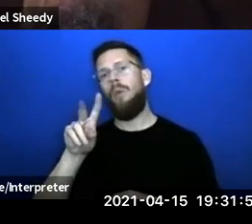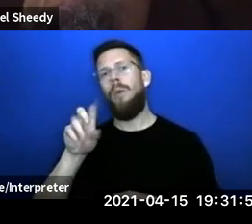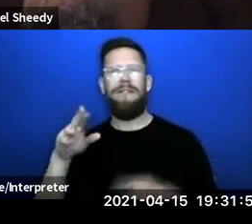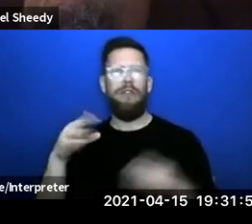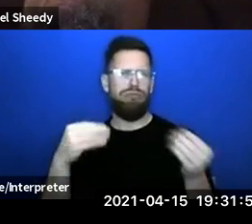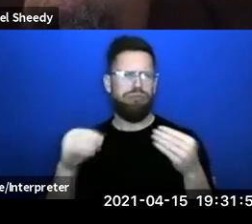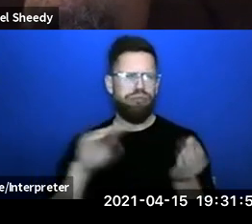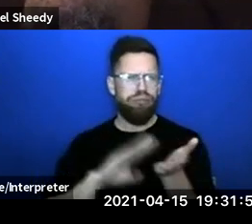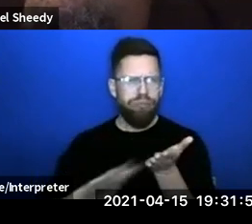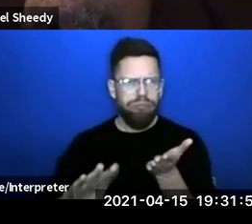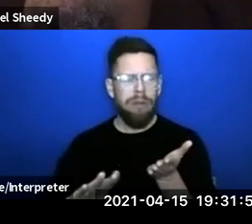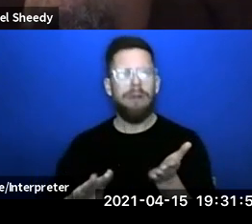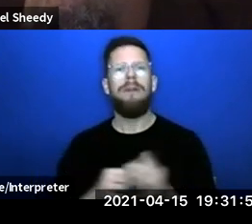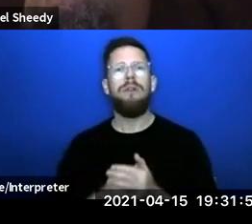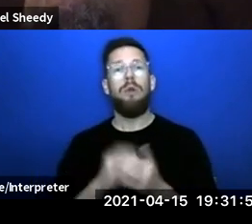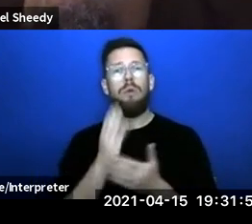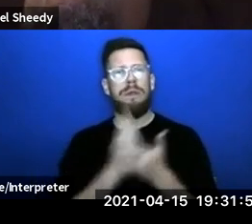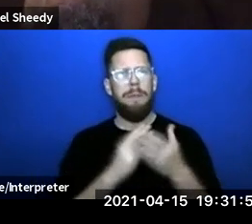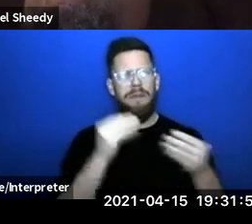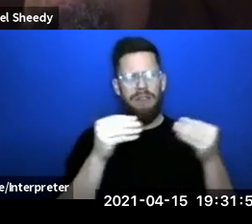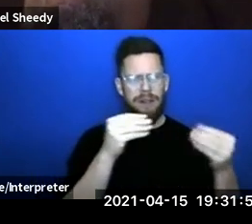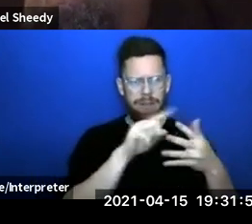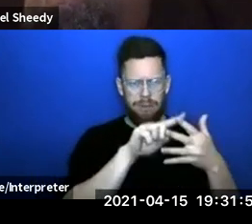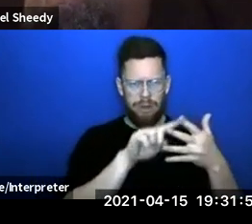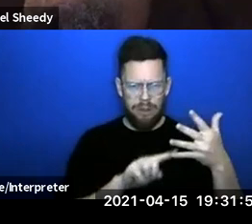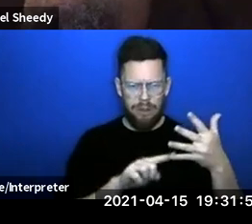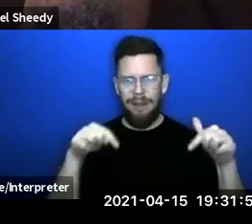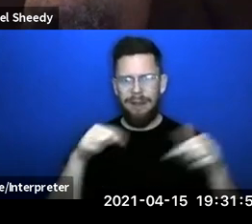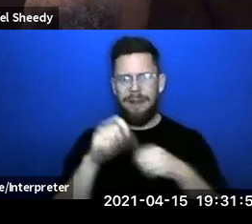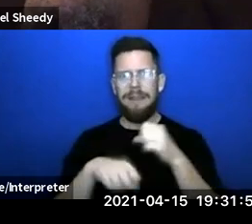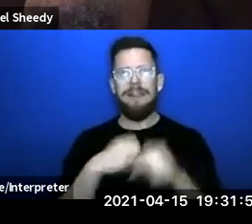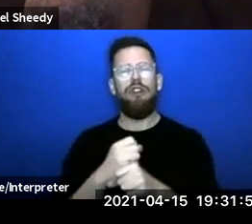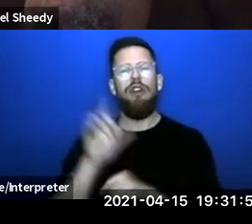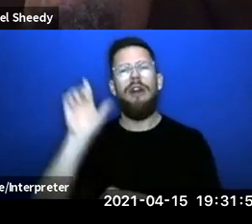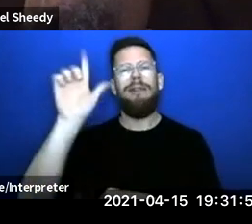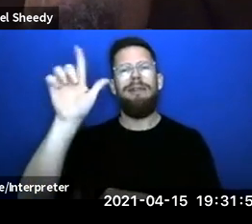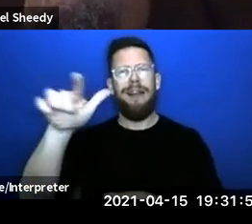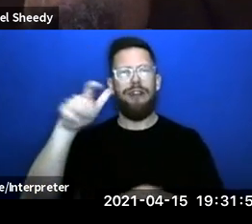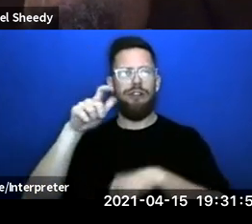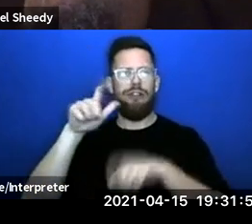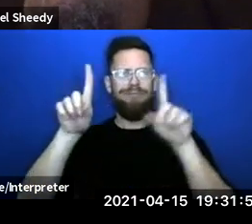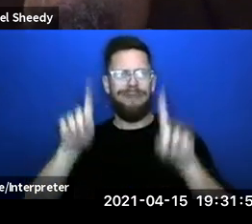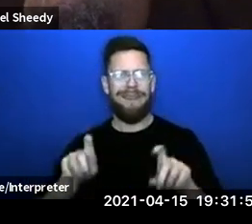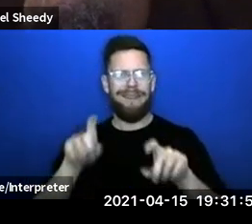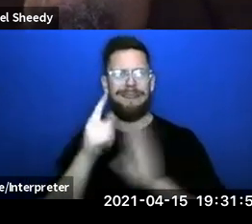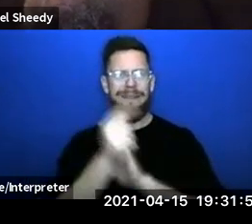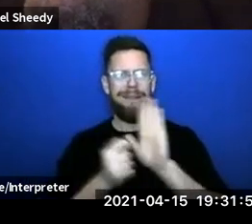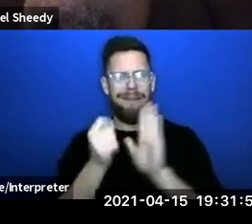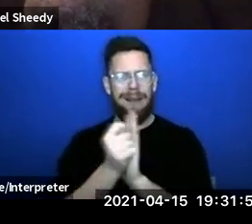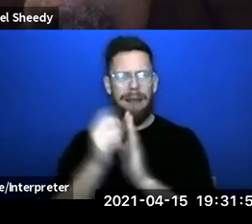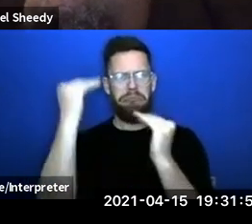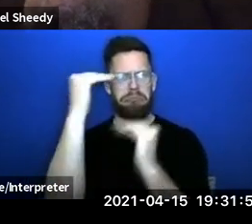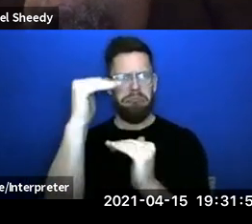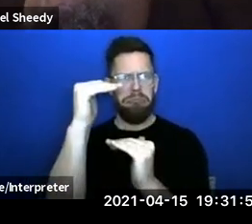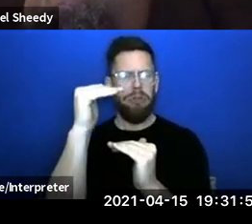administration. So some of the flexibilities that are available this year, we have a later testing window in order to maximize curriculum